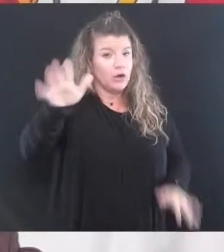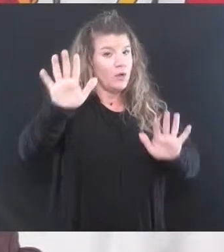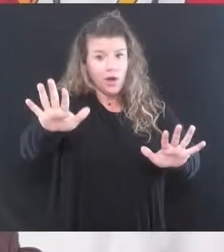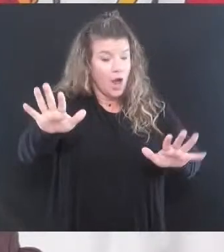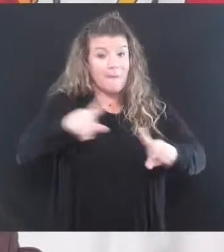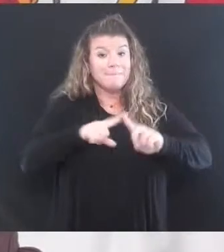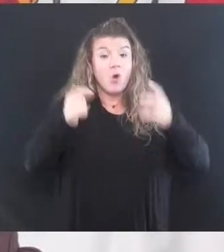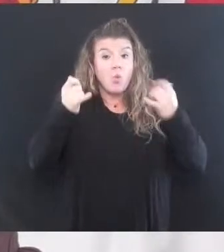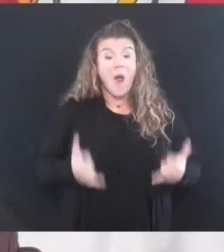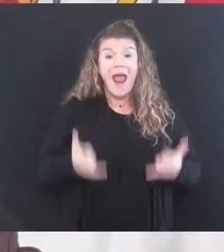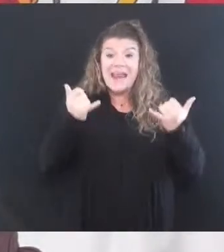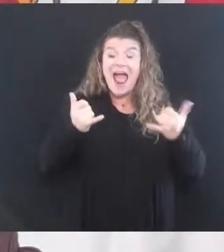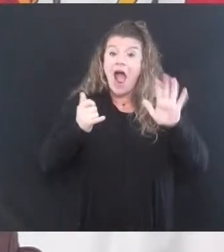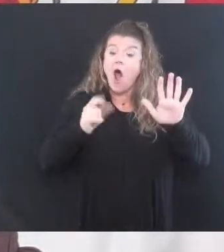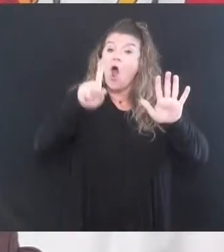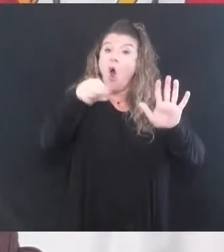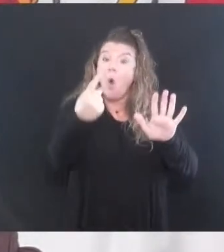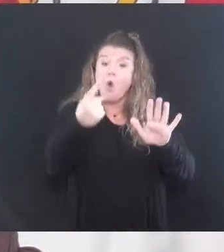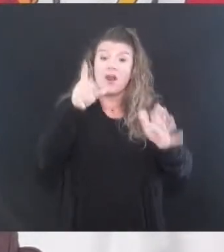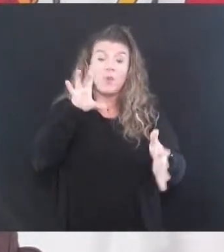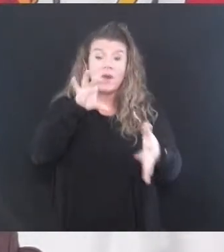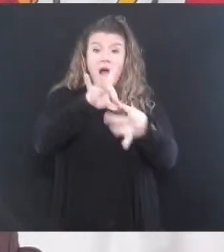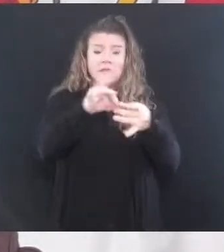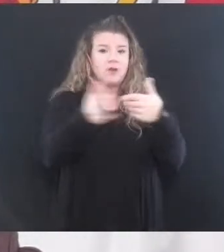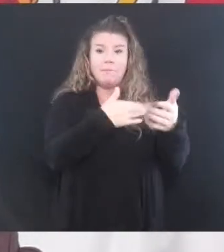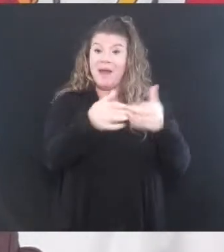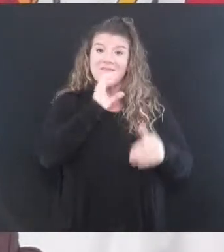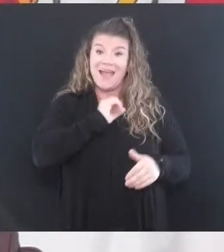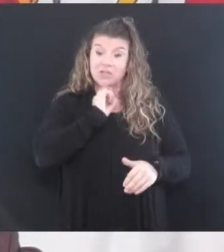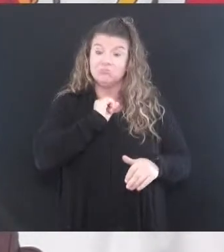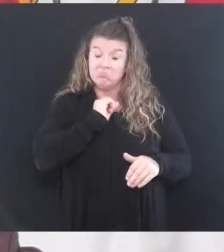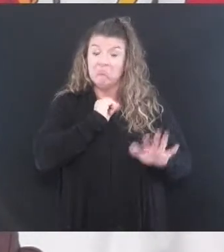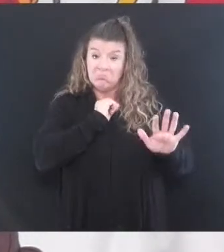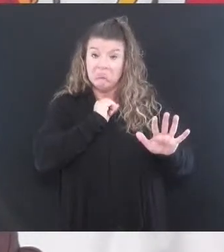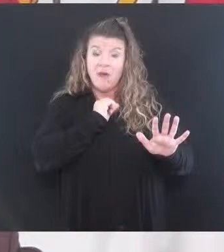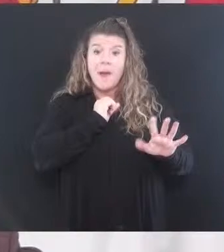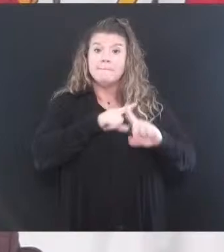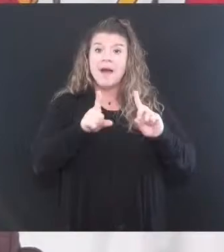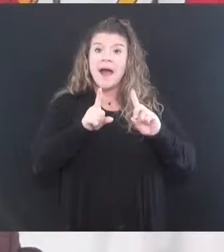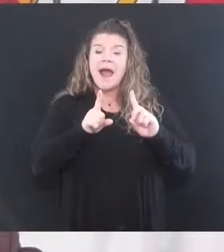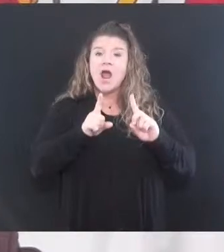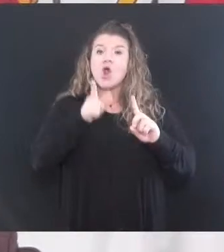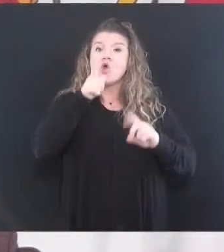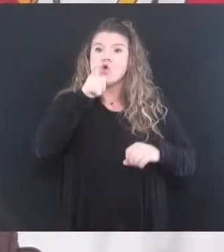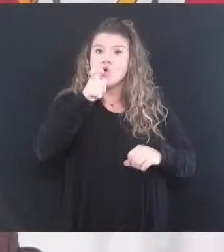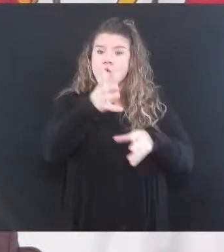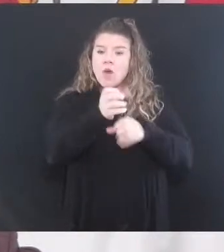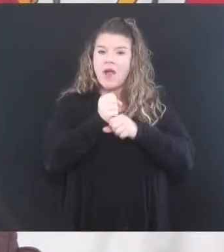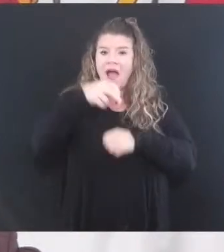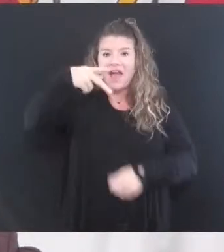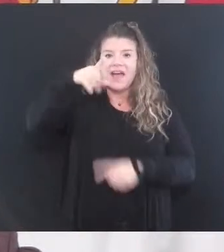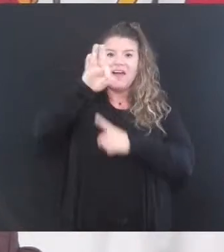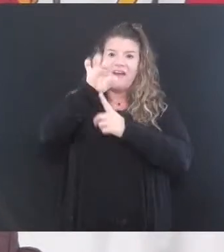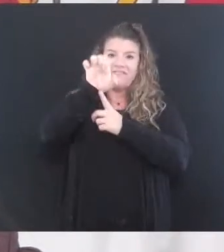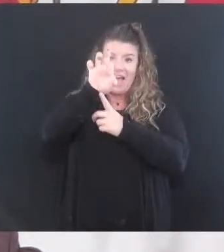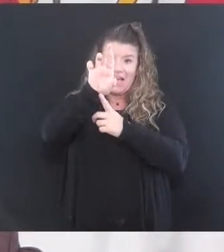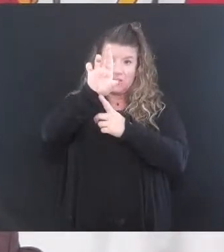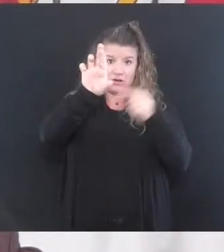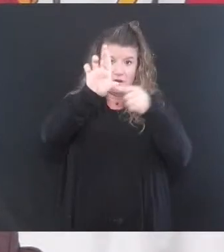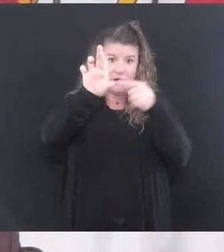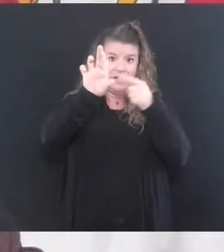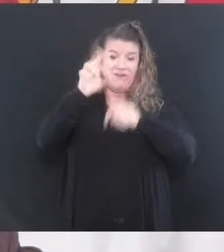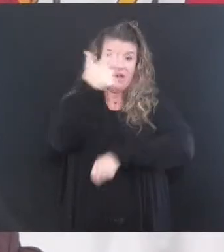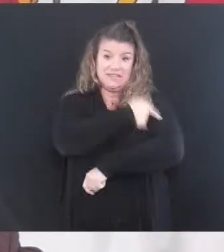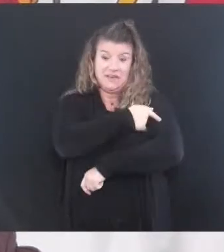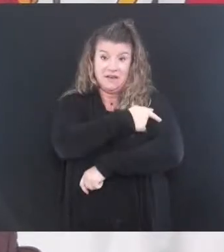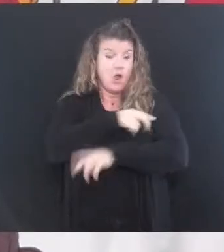people, irregardless of age just about, all about people that got the Pfizer vaccine. And